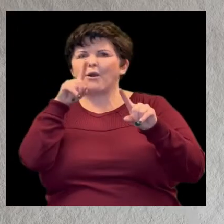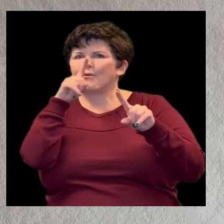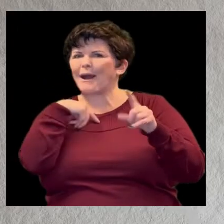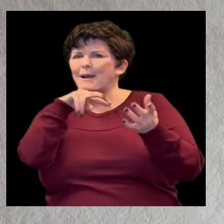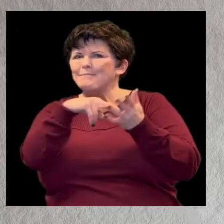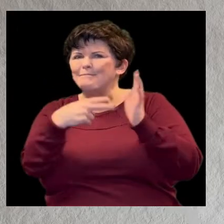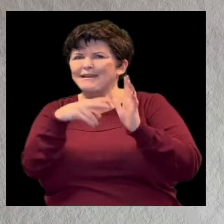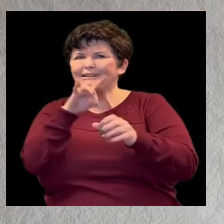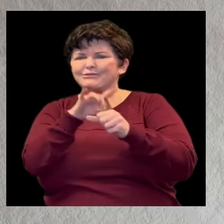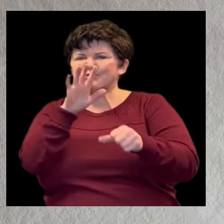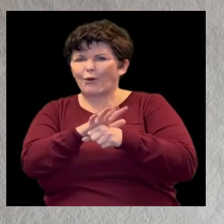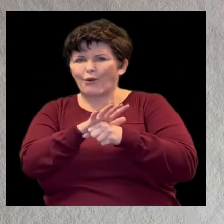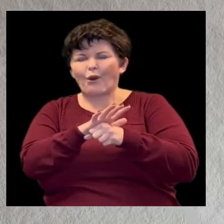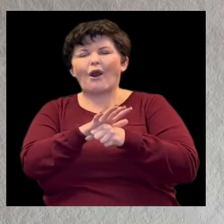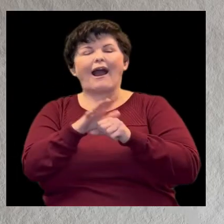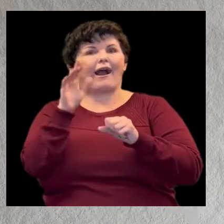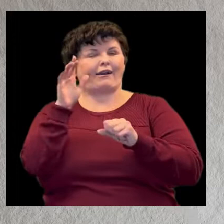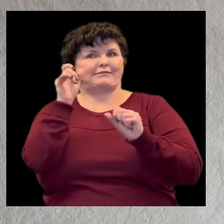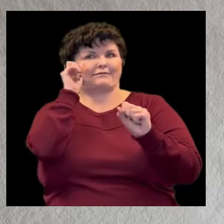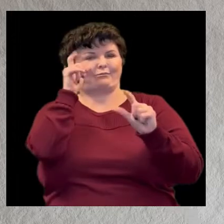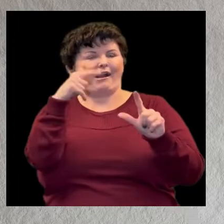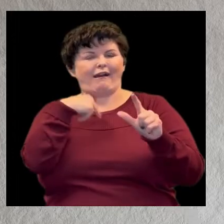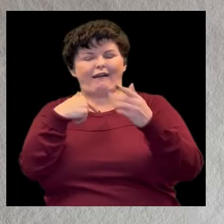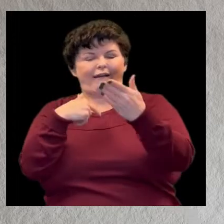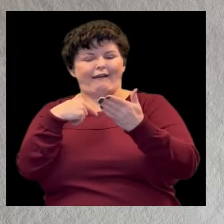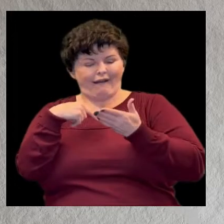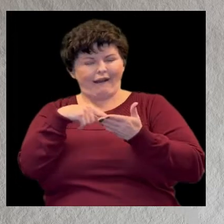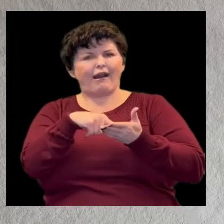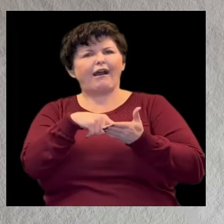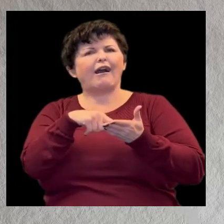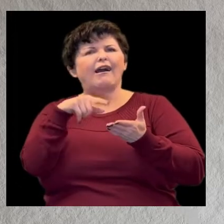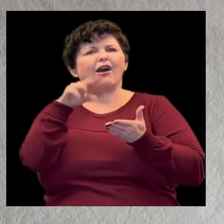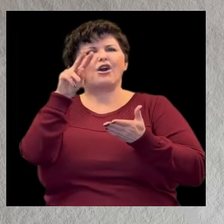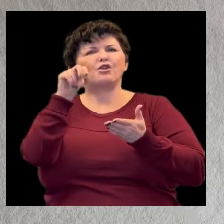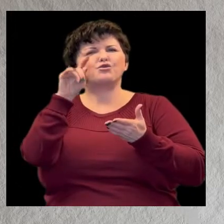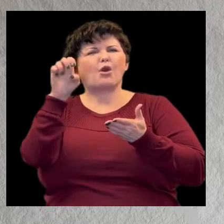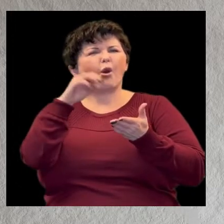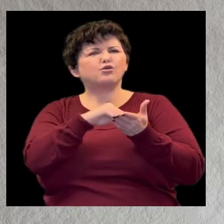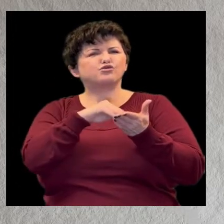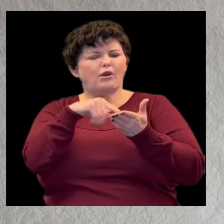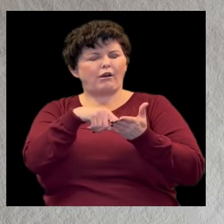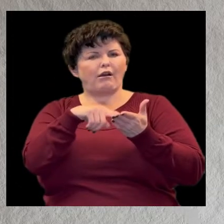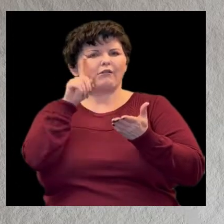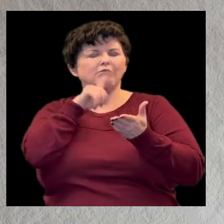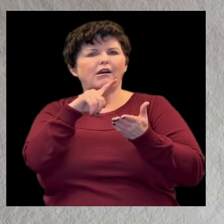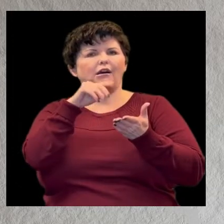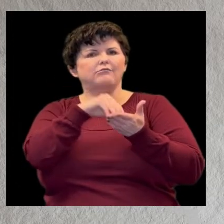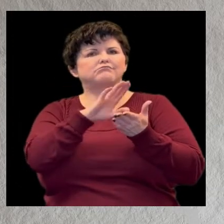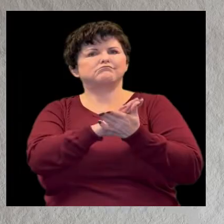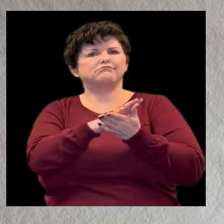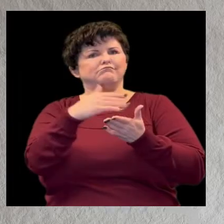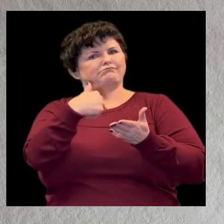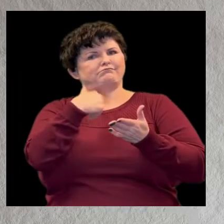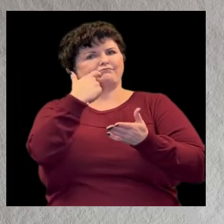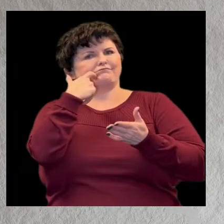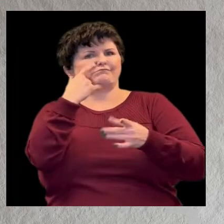my surprise when I got a copy of the doctor notes and it falsely put me as an alcoholic.